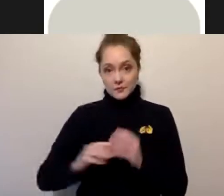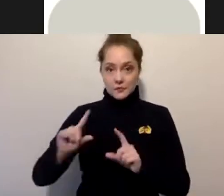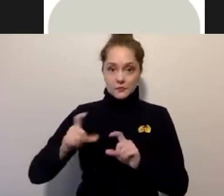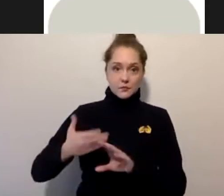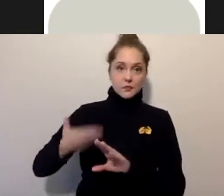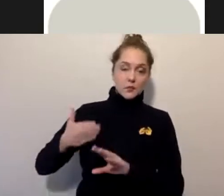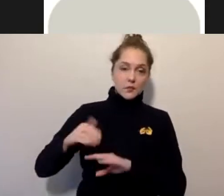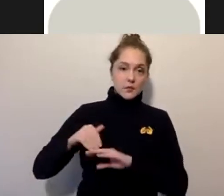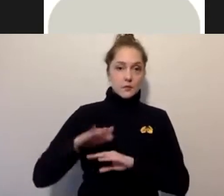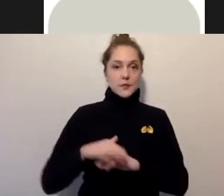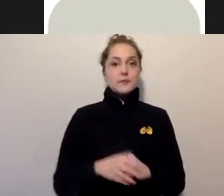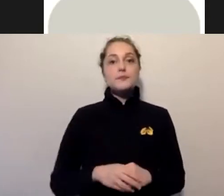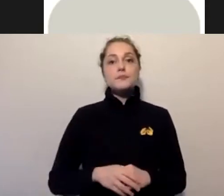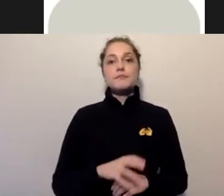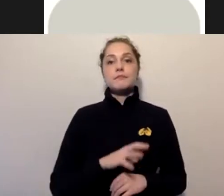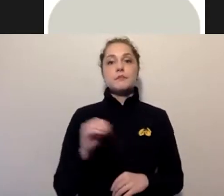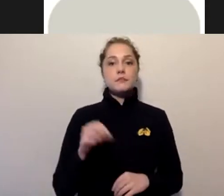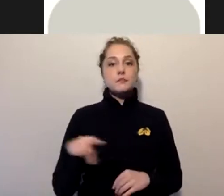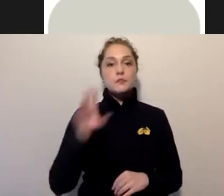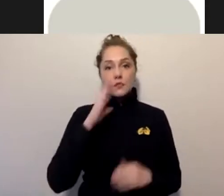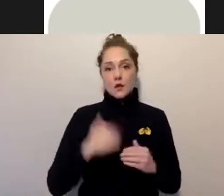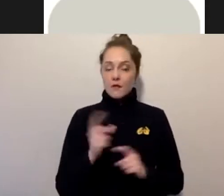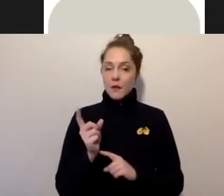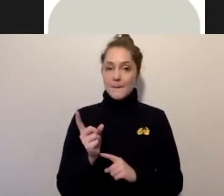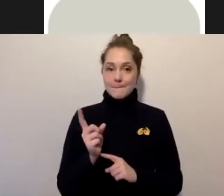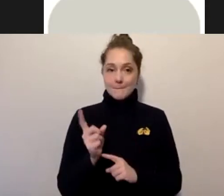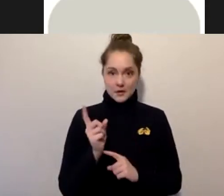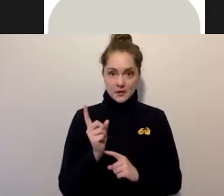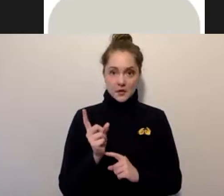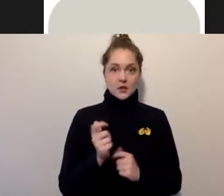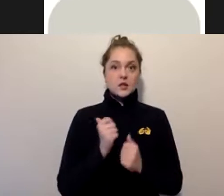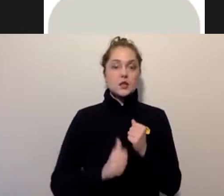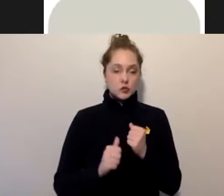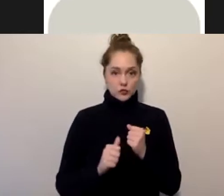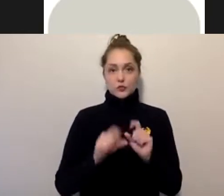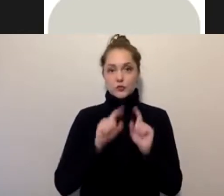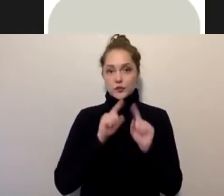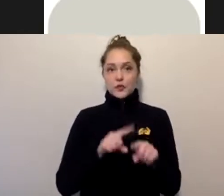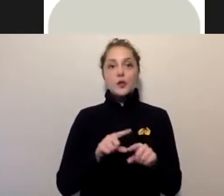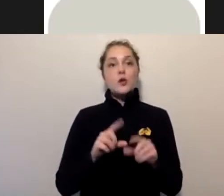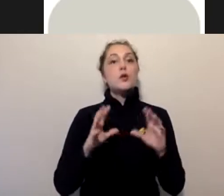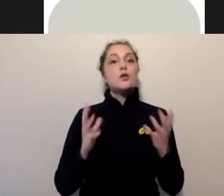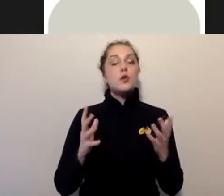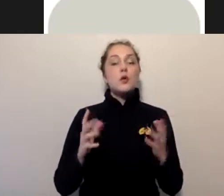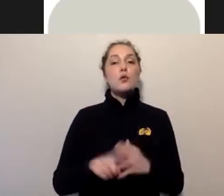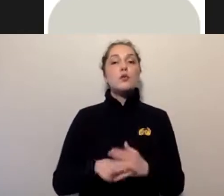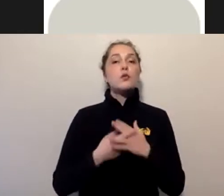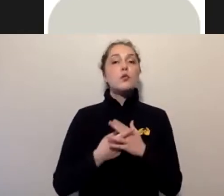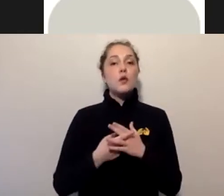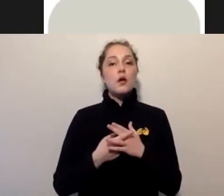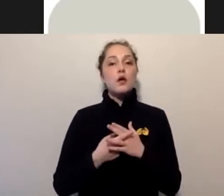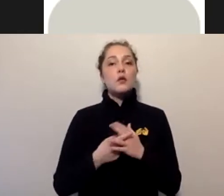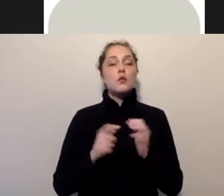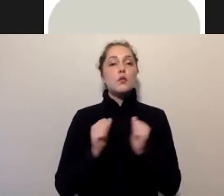pre-submitted, and you'll have 1 minute each to answer. And so we will start